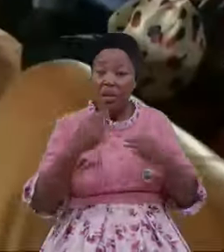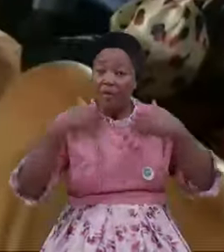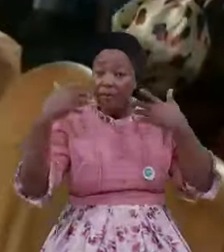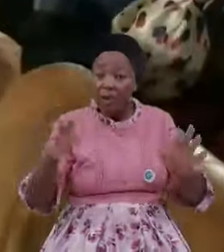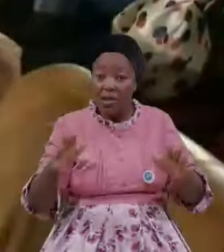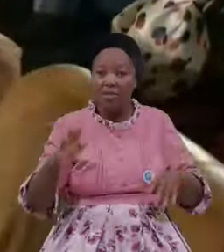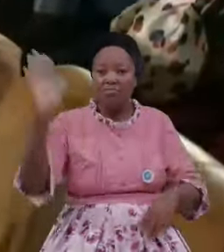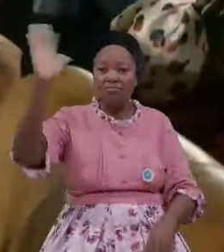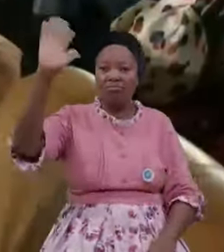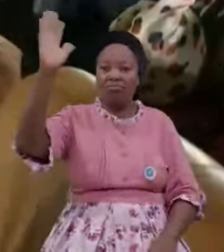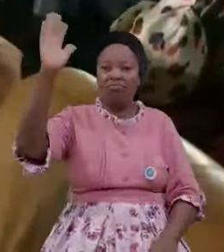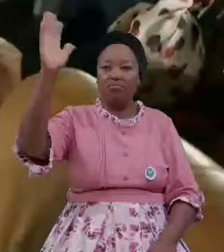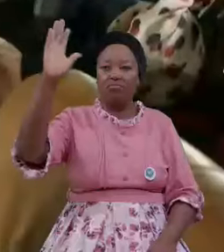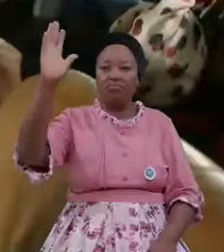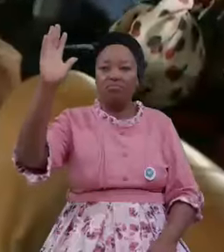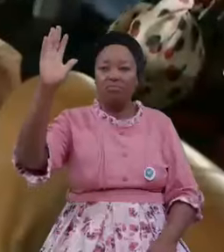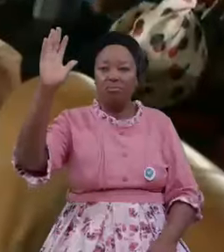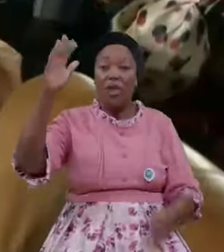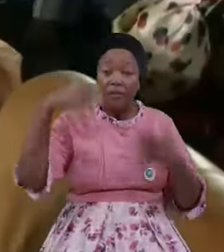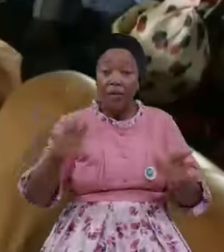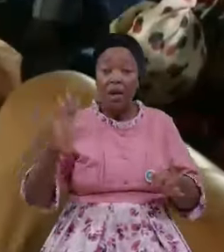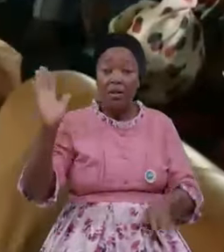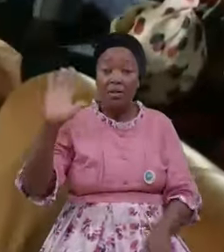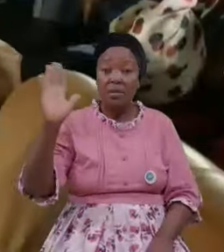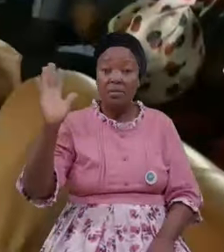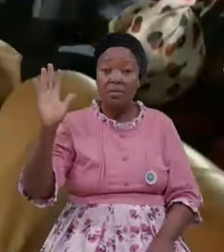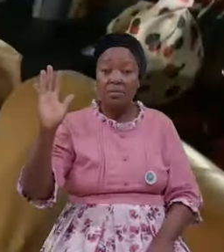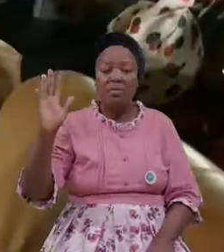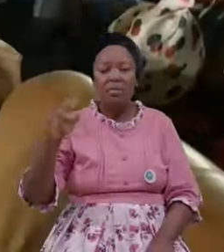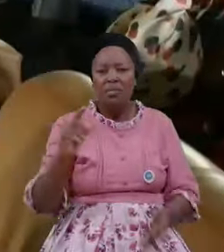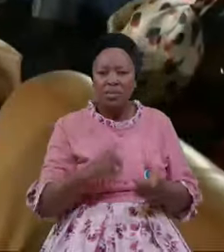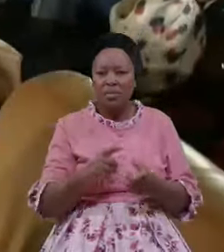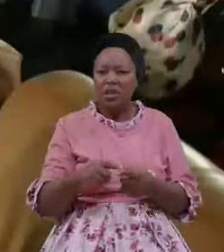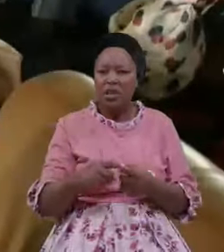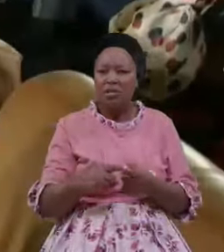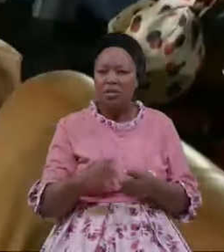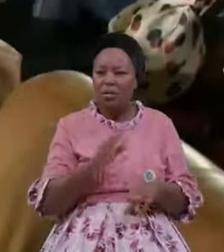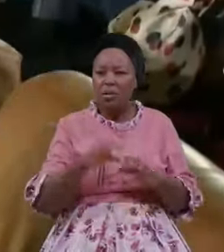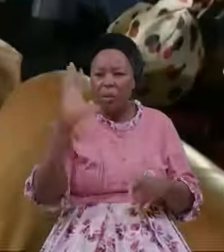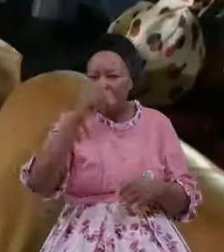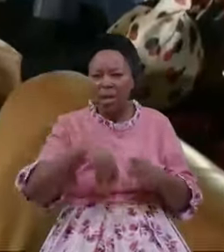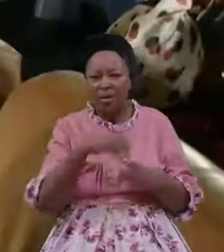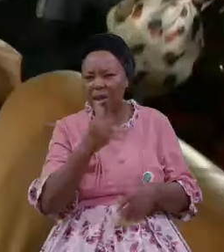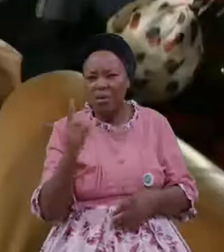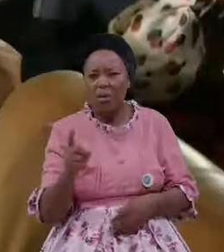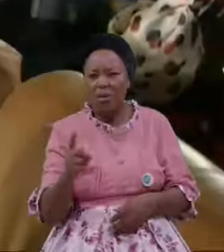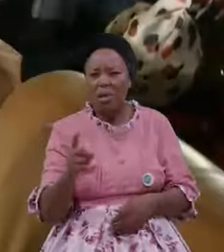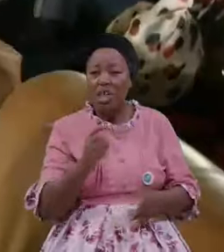time? And yet, you are not rushing. Don't miss anything. No mission. No mistake. No mistake at